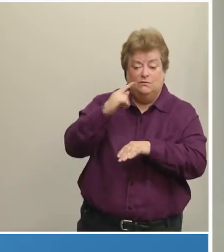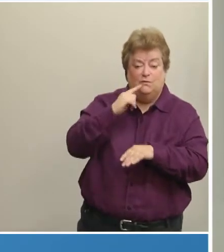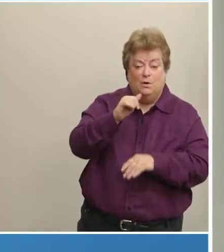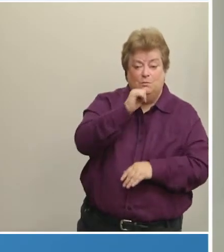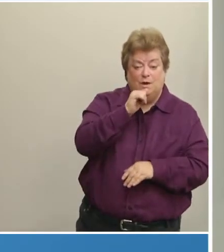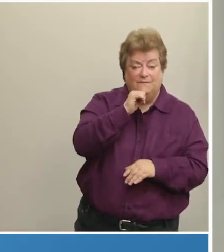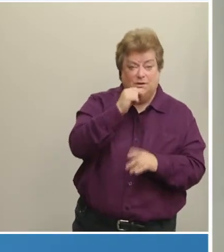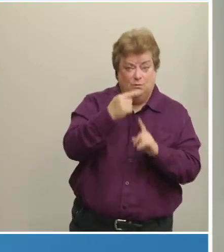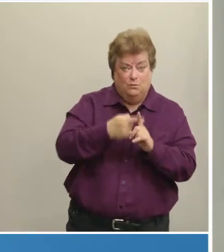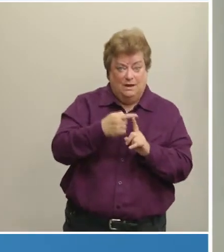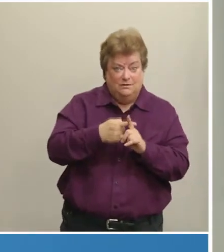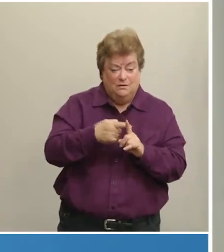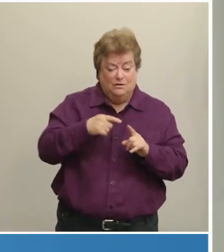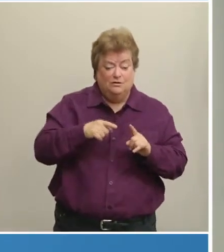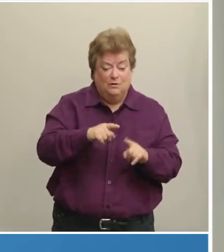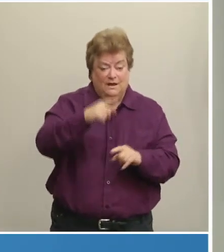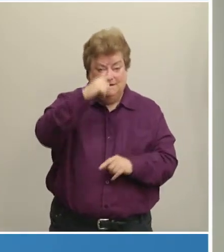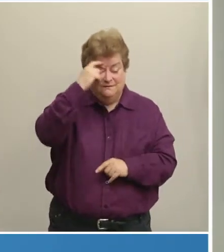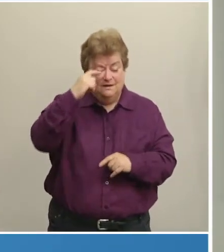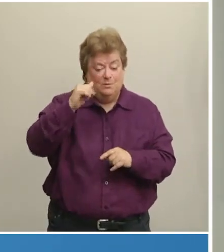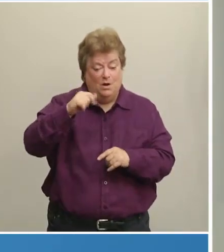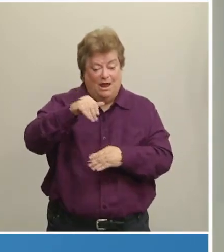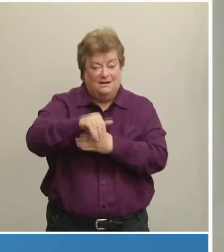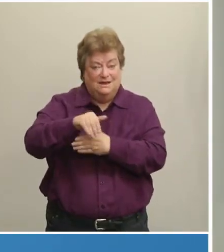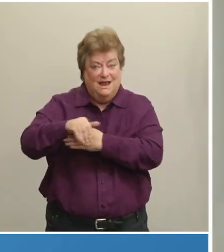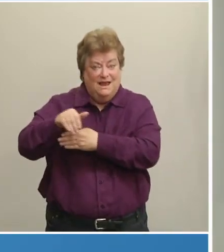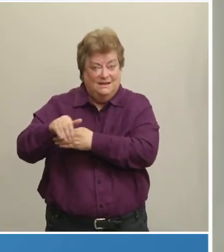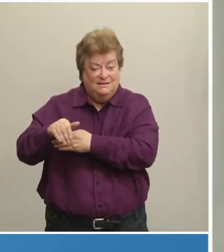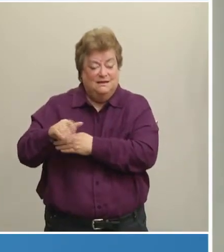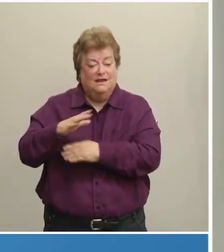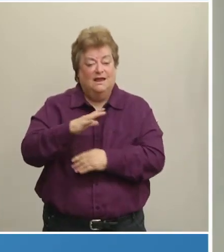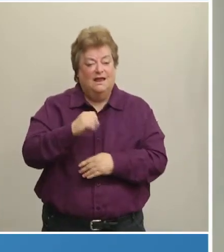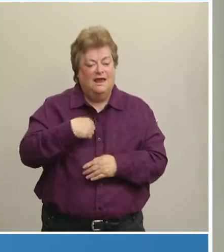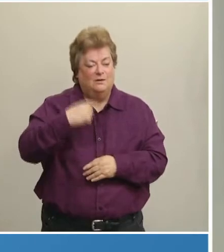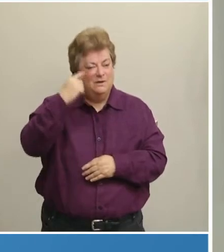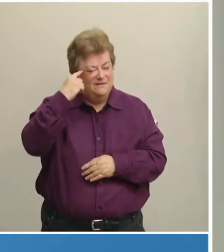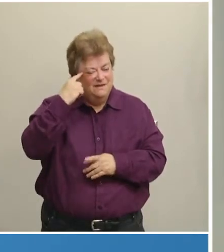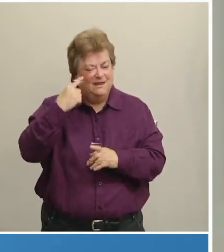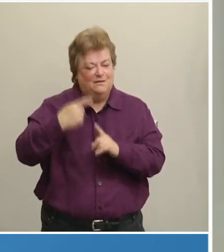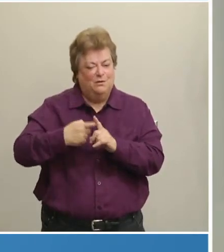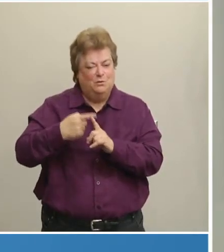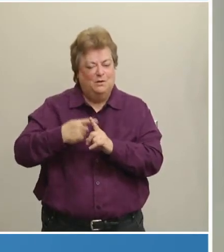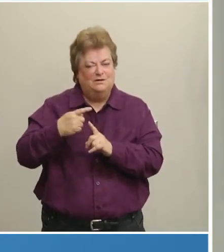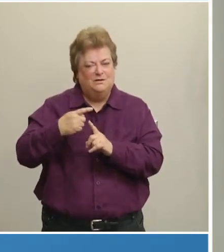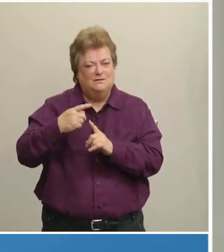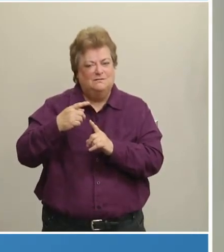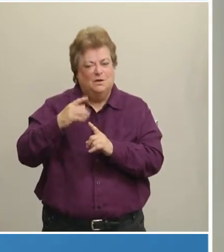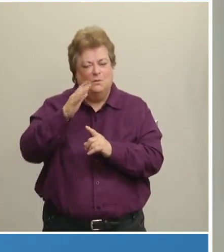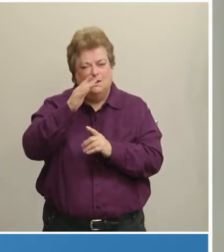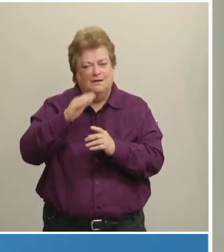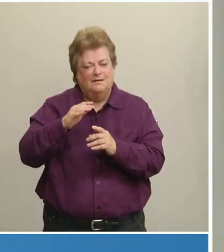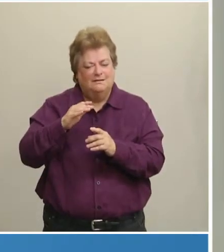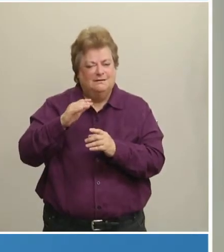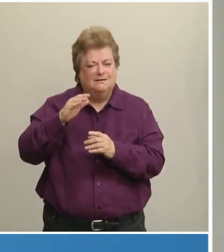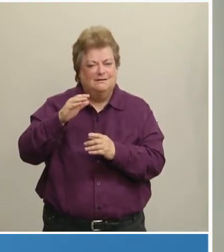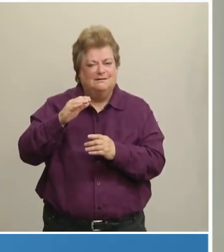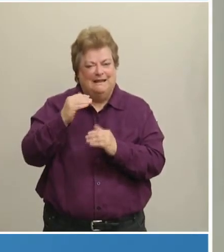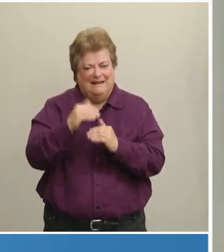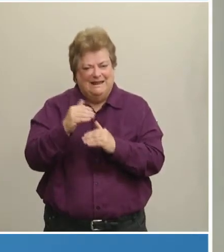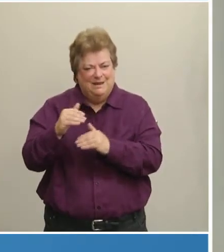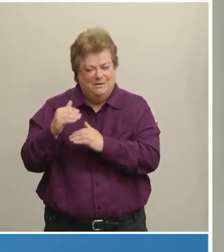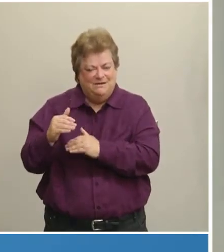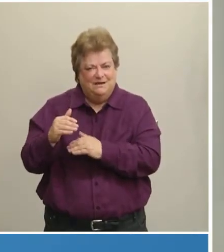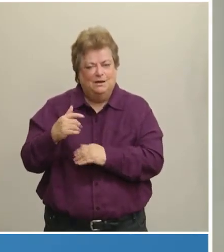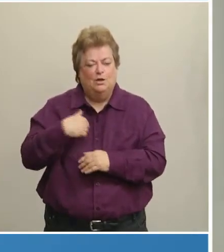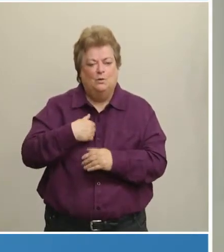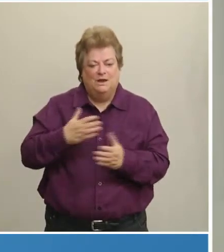this summer during the evenings. And again, we think that the number of rentals will probably be limited due to staffing levels. We